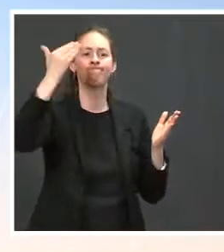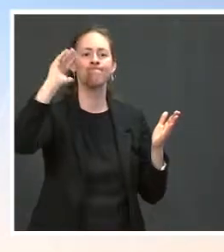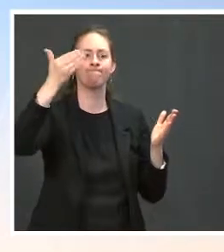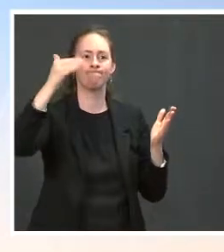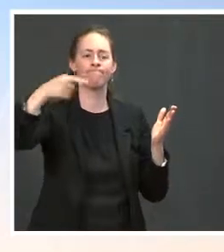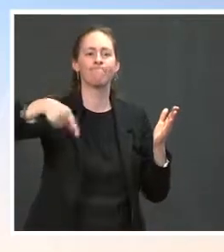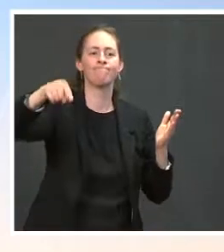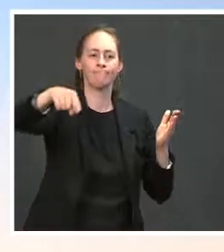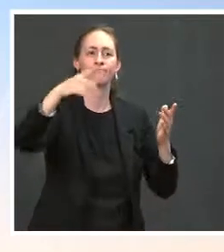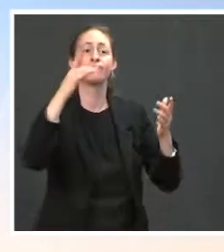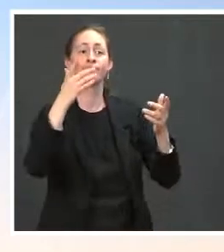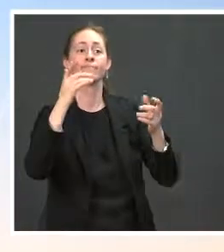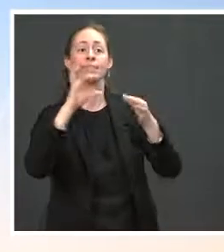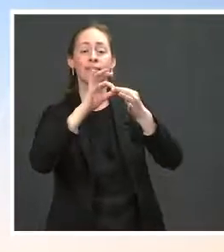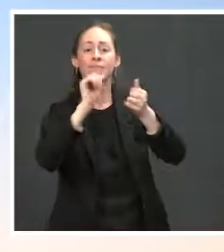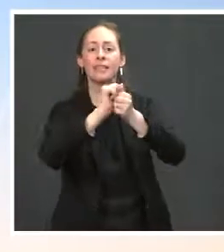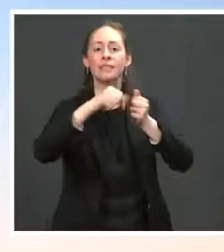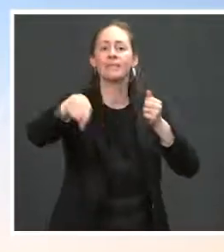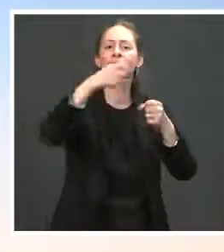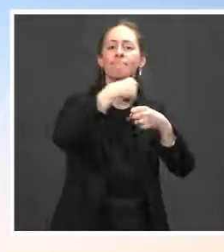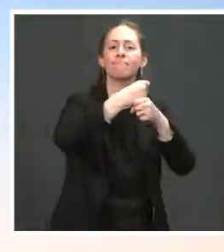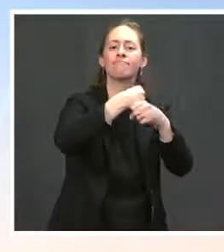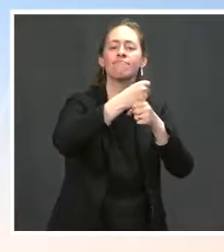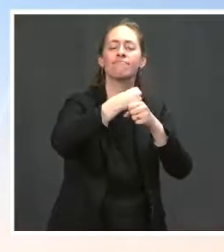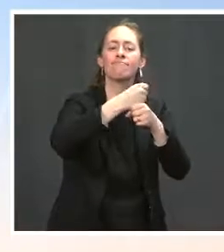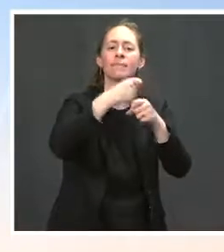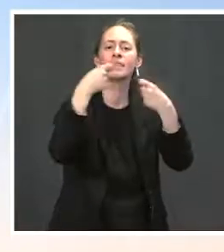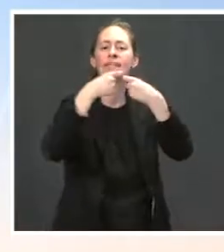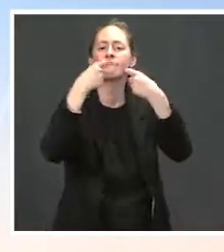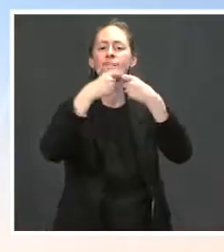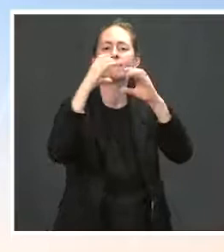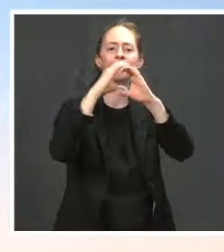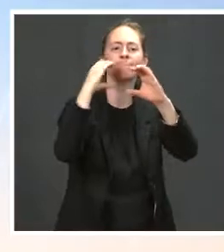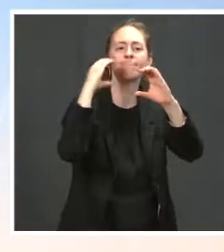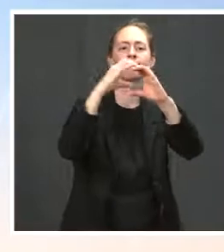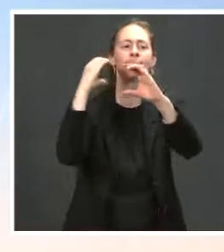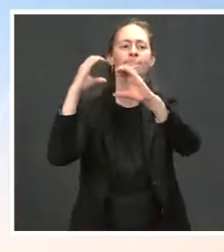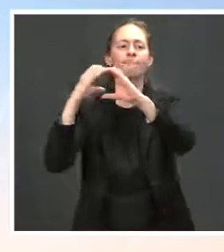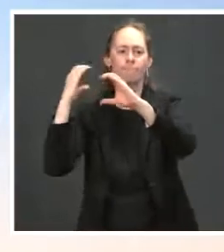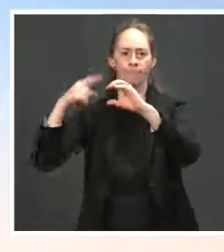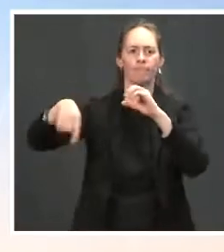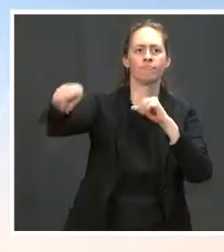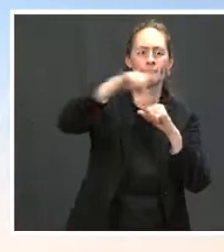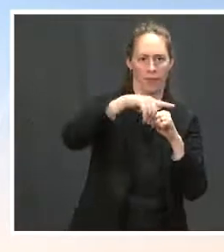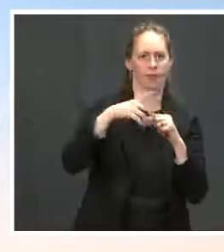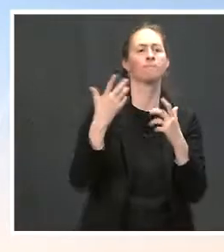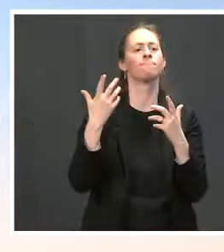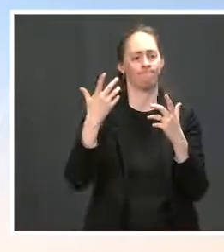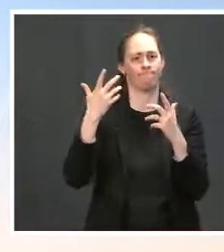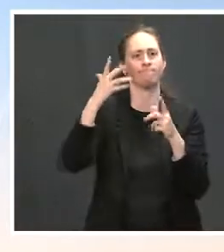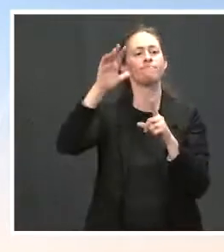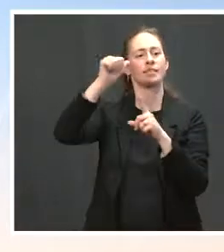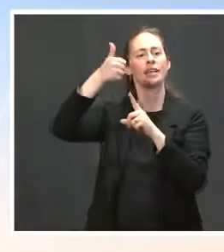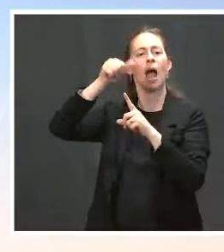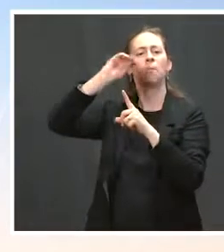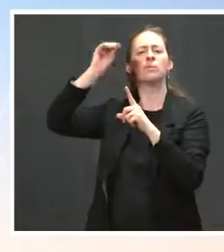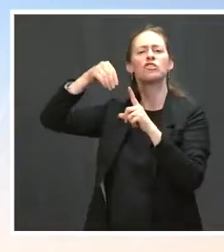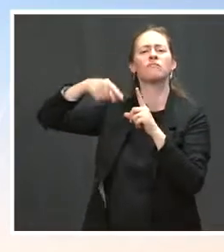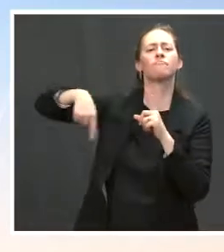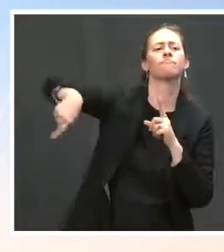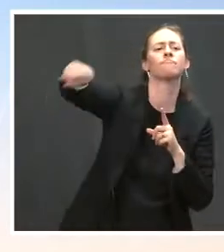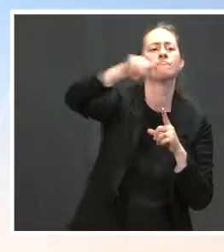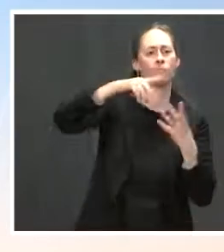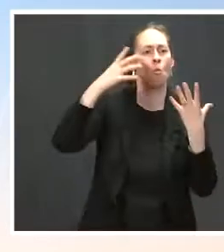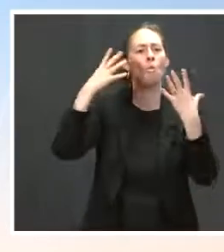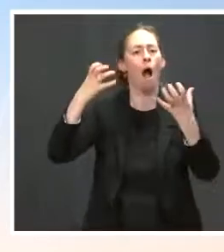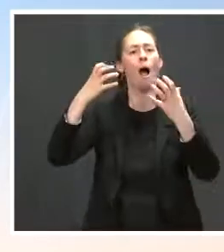and the Postal Service has said they'll at least be able to electrify 10%, but obviously the president has wanted to electrify the whole fleet. Yes. Okay, let me check